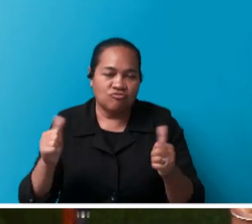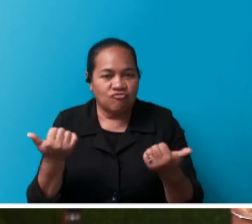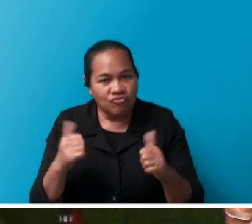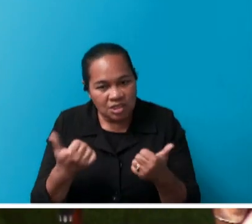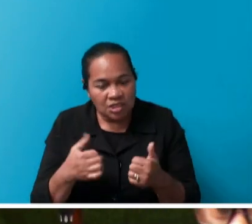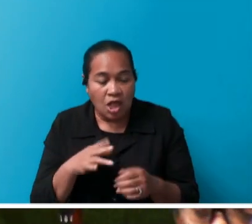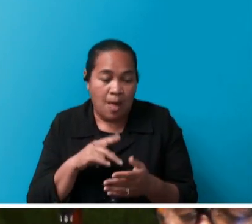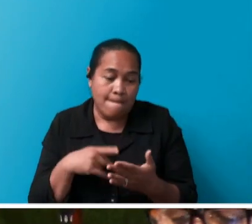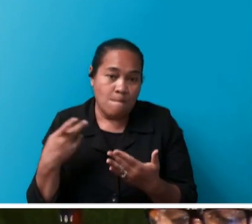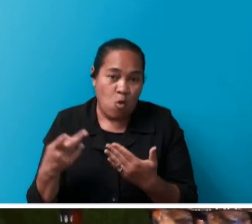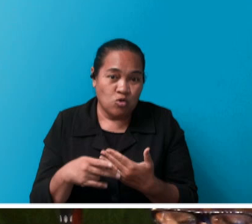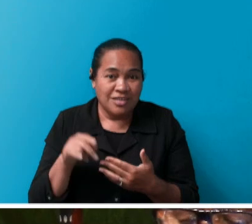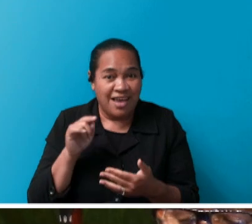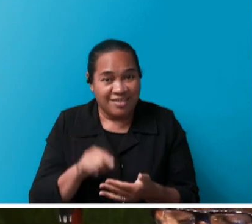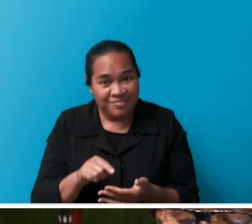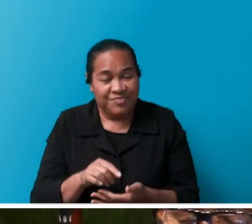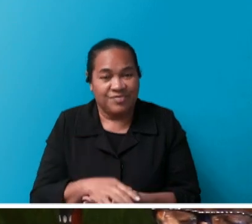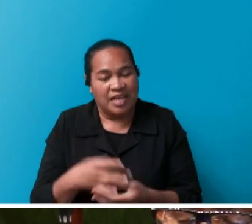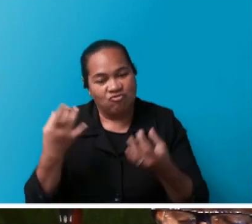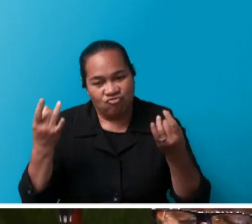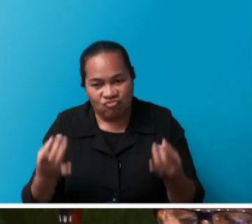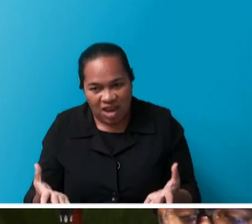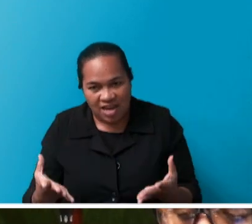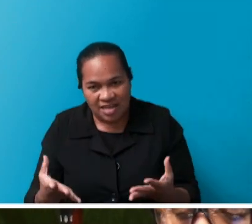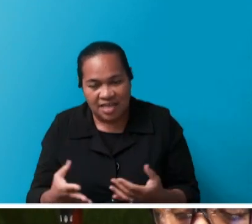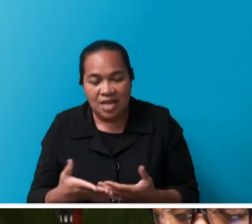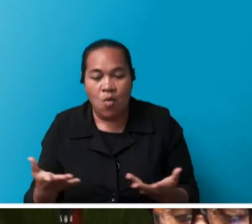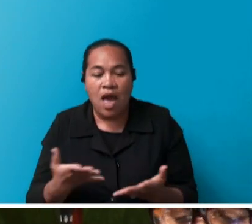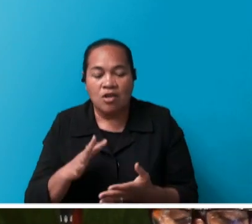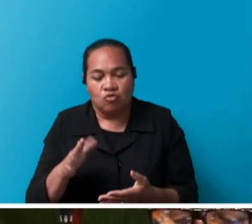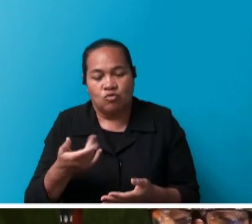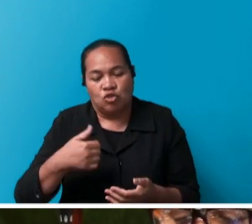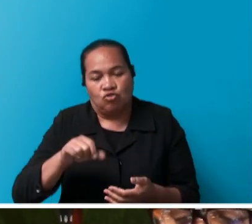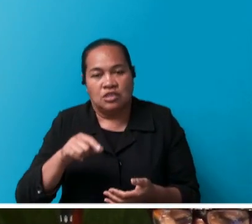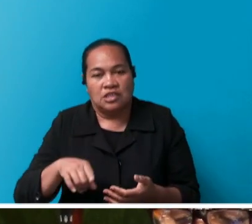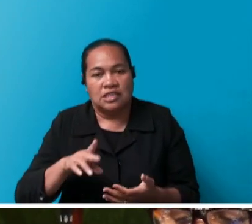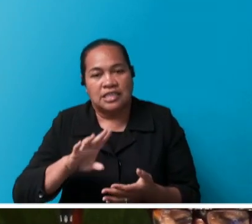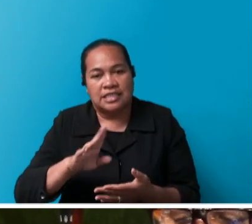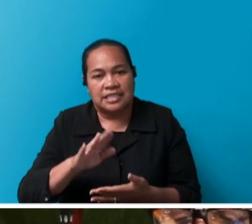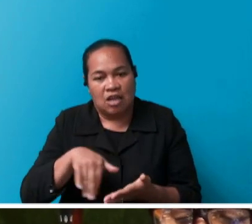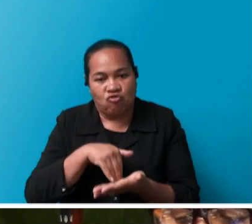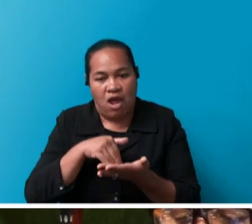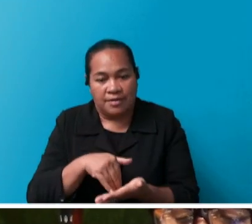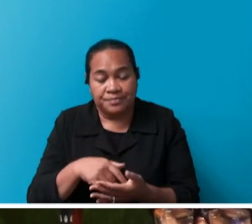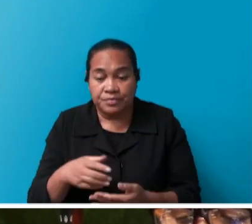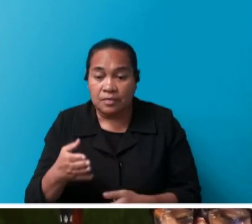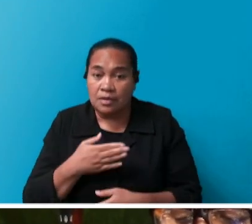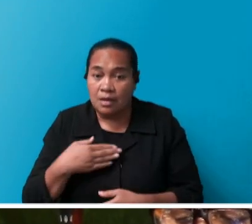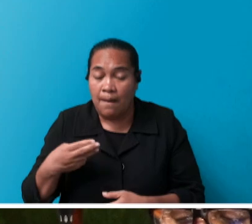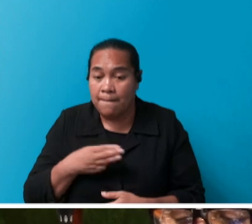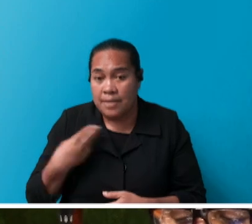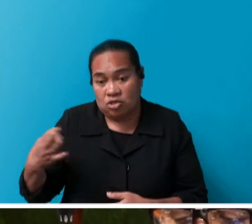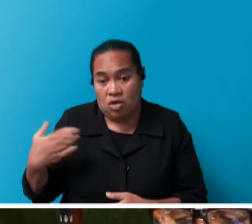project are ready in the Central Division. Honorable Speaker, sir, the ministry is also working closely with